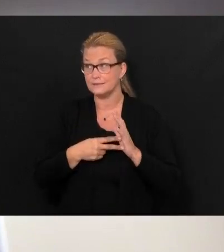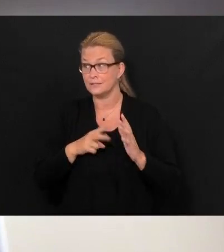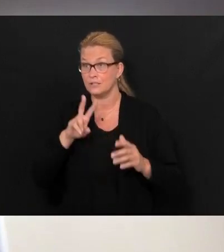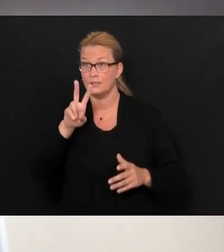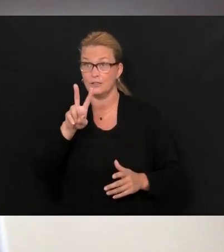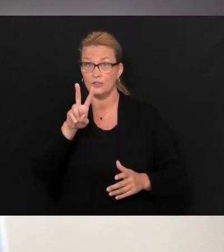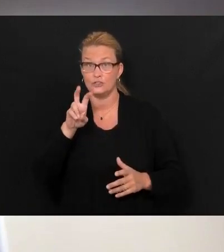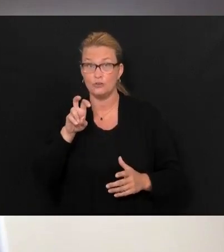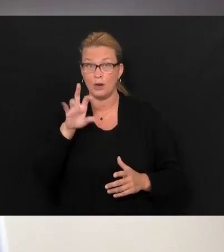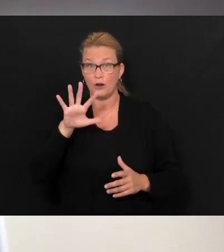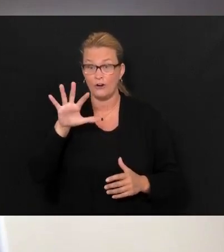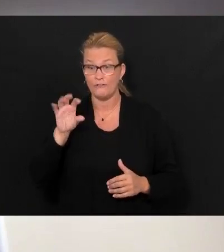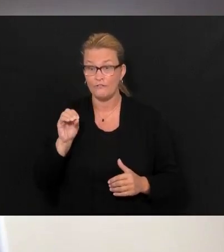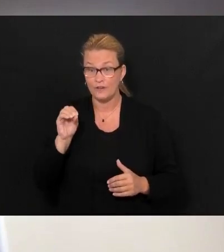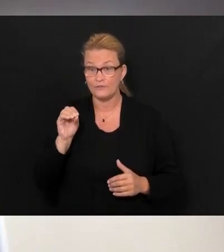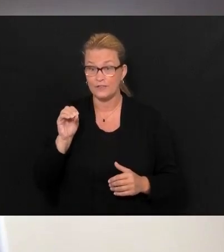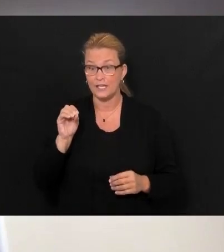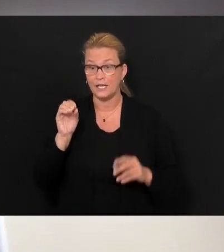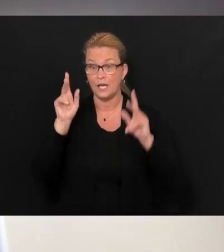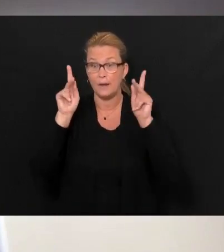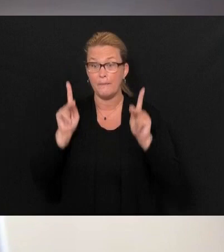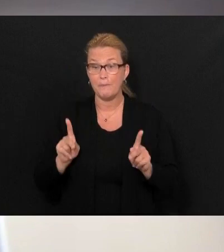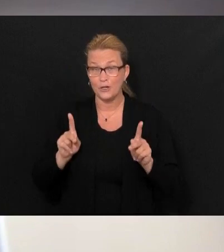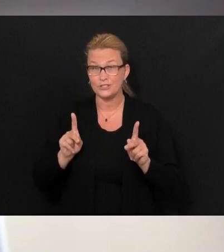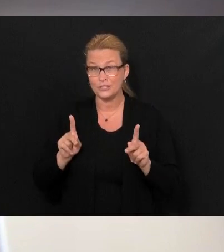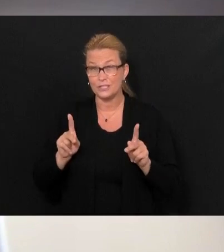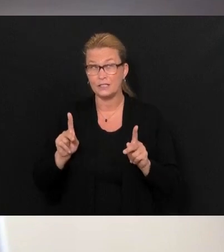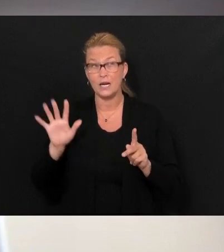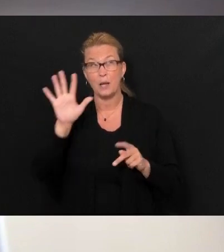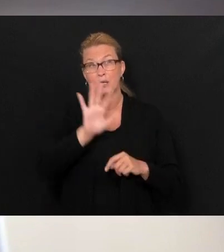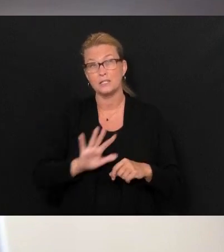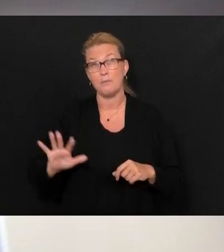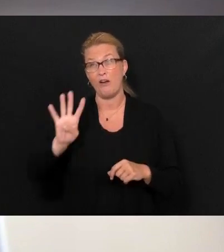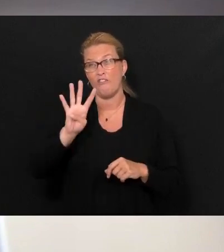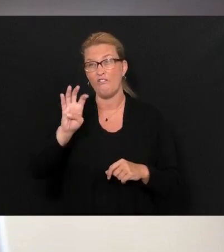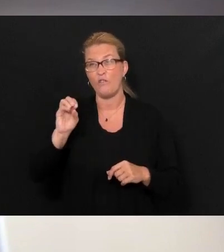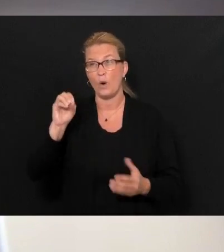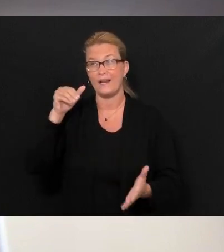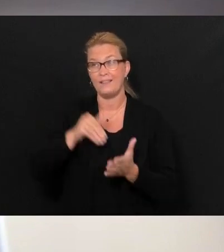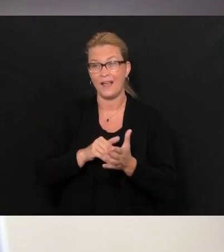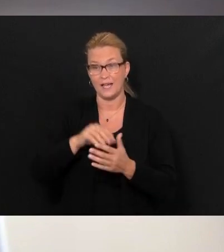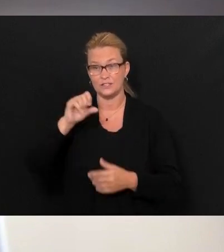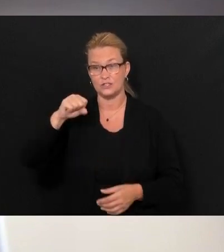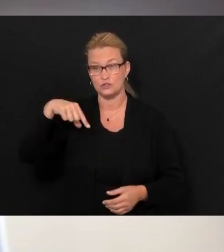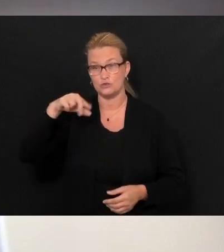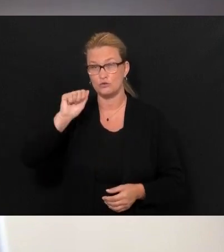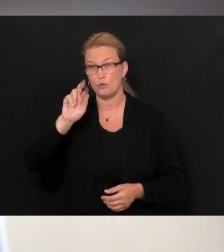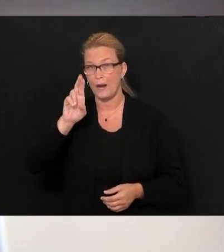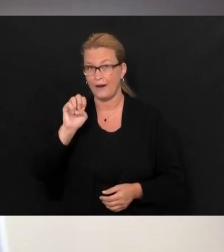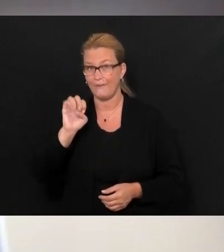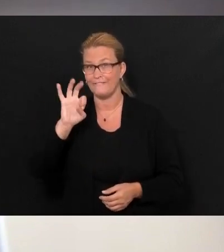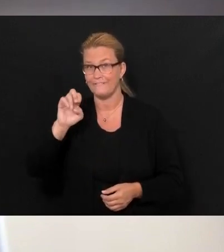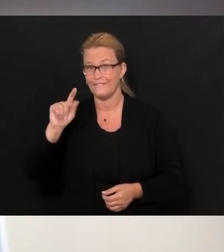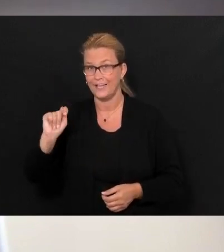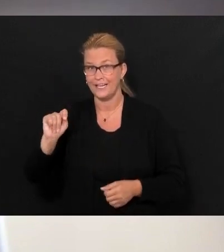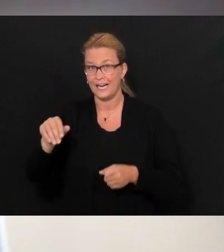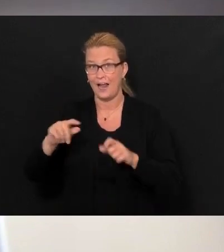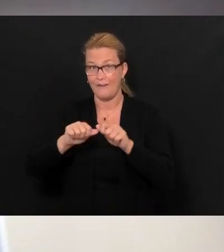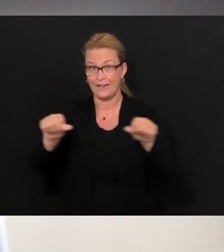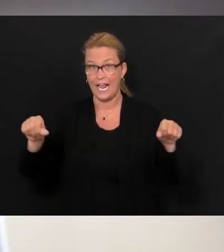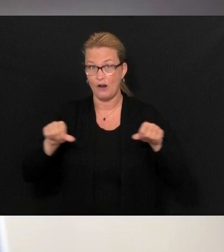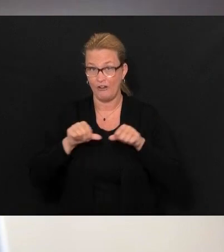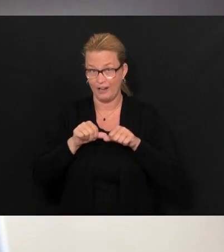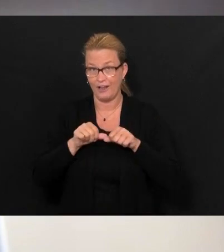250 person field hospital, it's about 40,000 square feet of area to install a